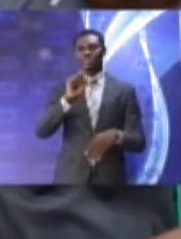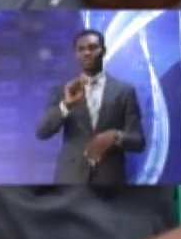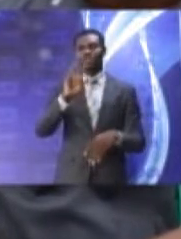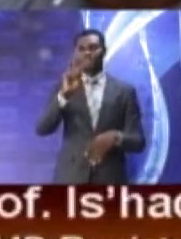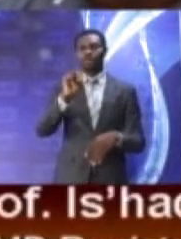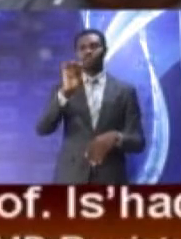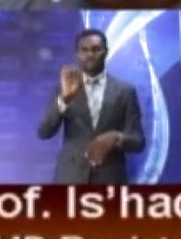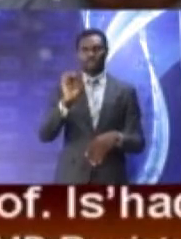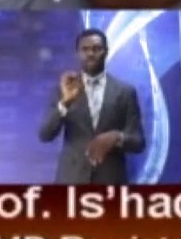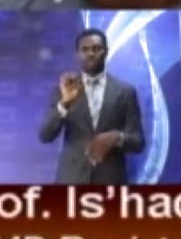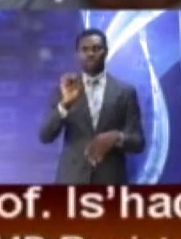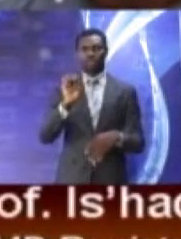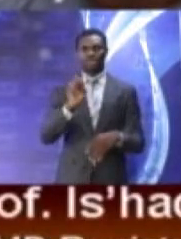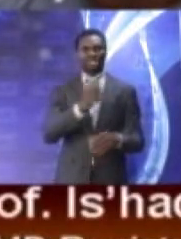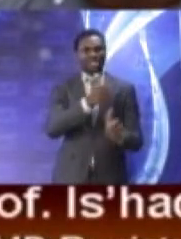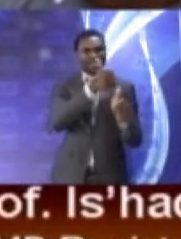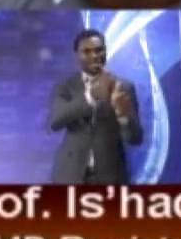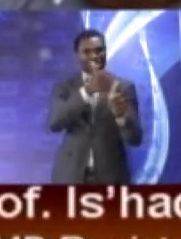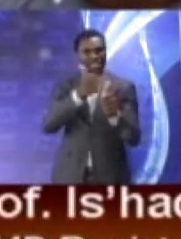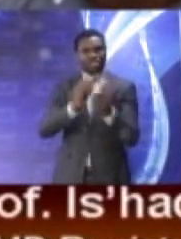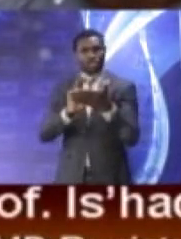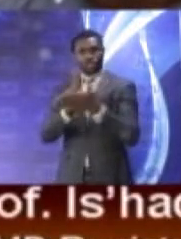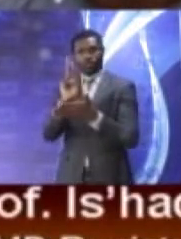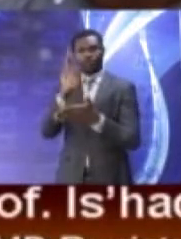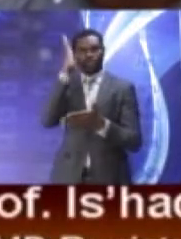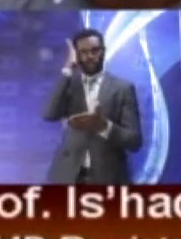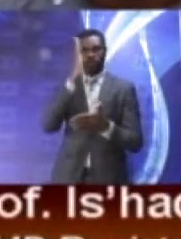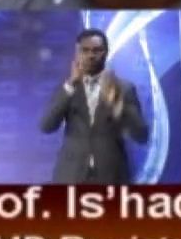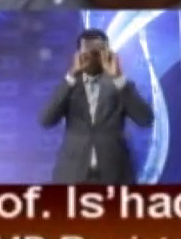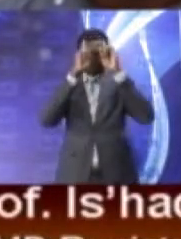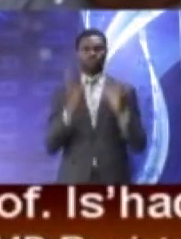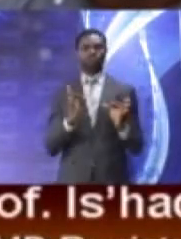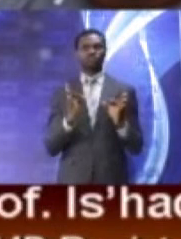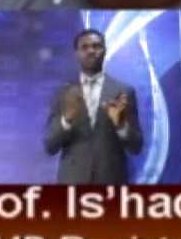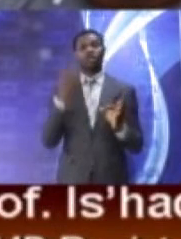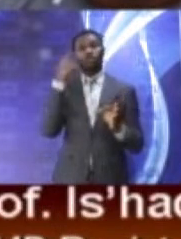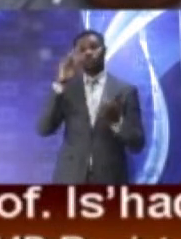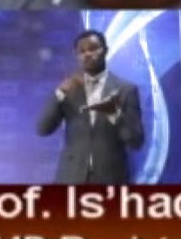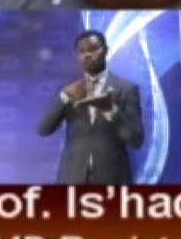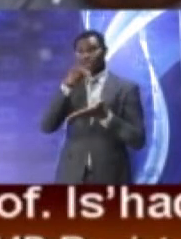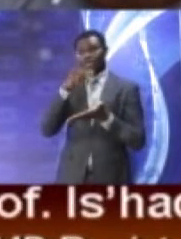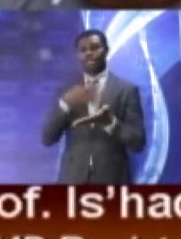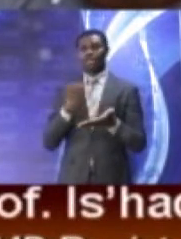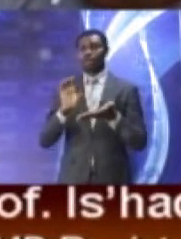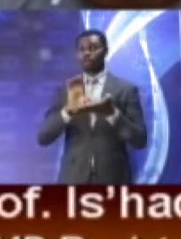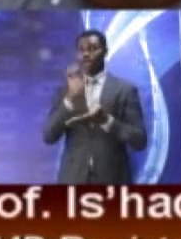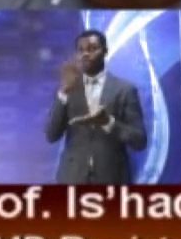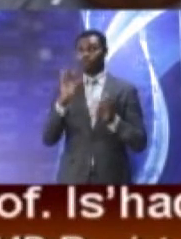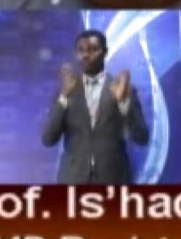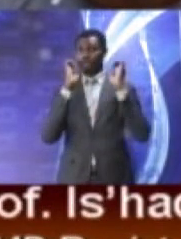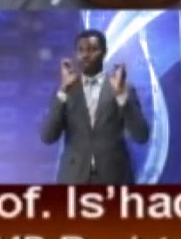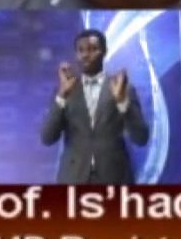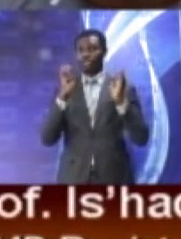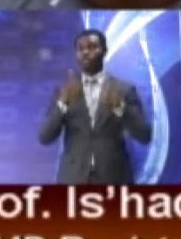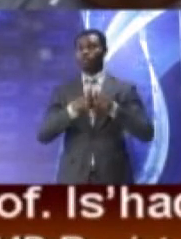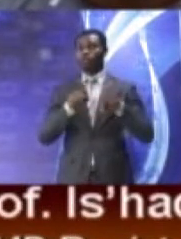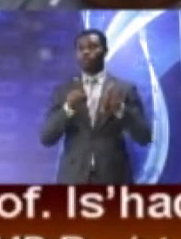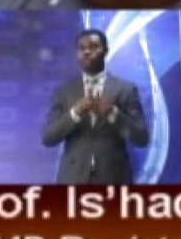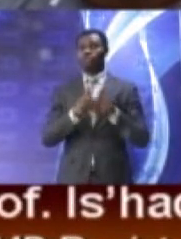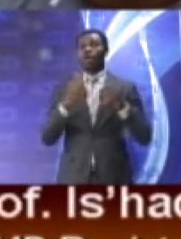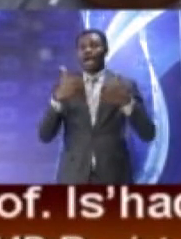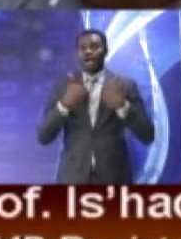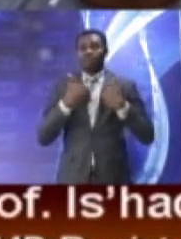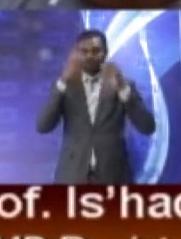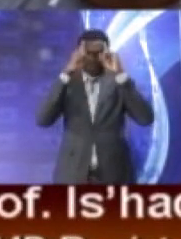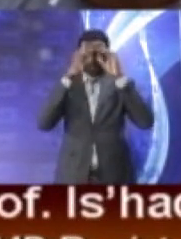by each of the universities. For the polytechnics and the colleges of education, it's also as